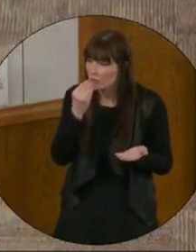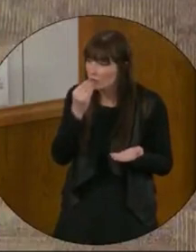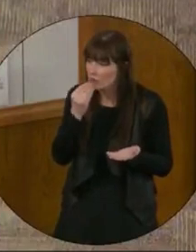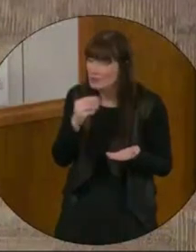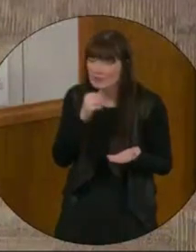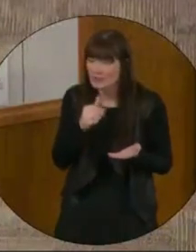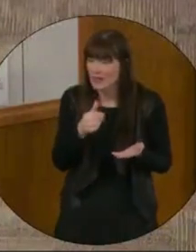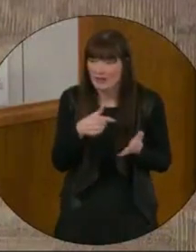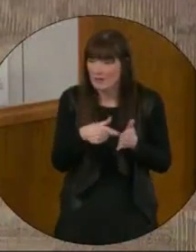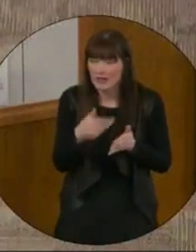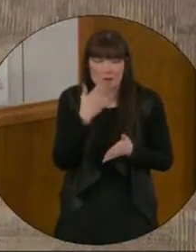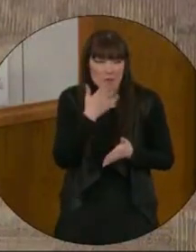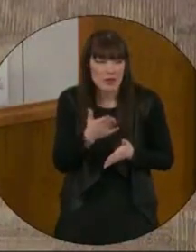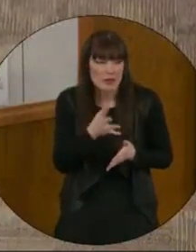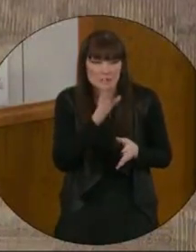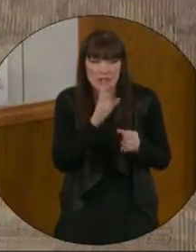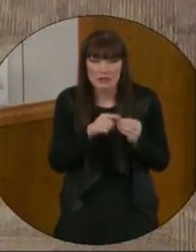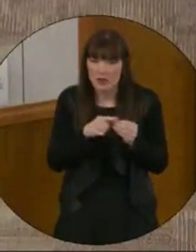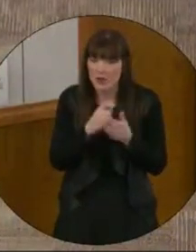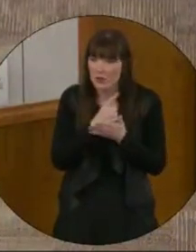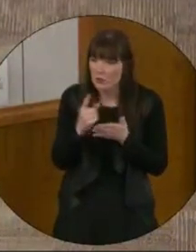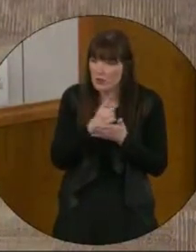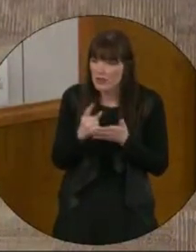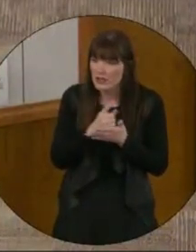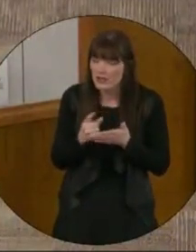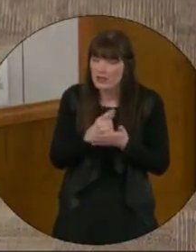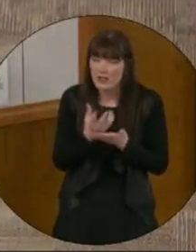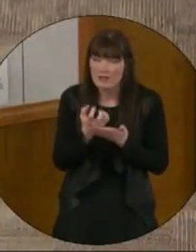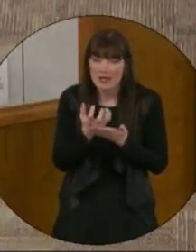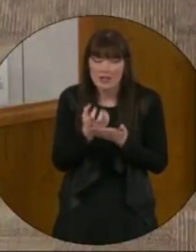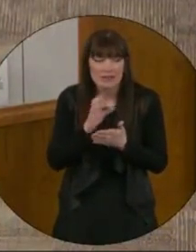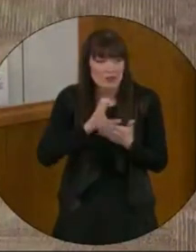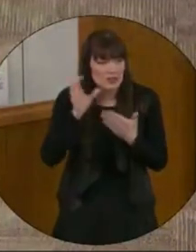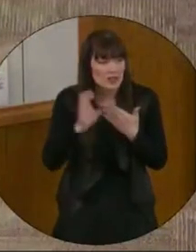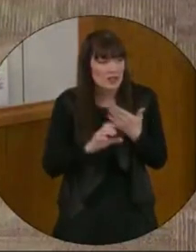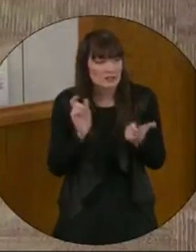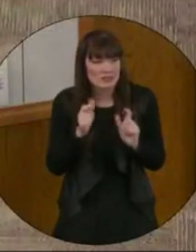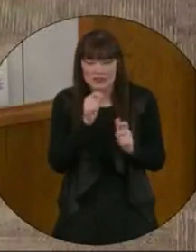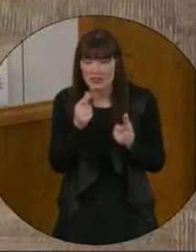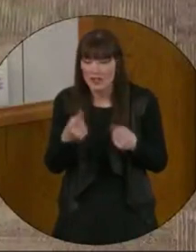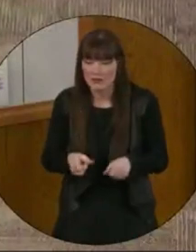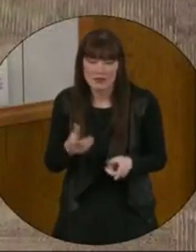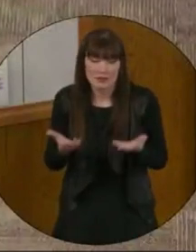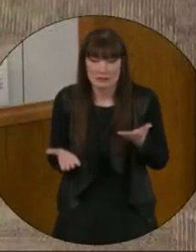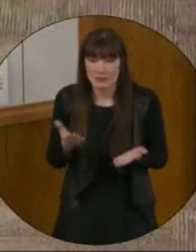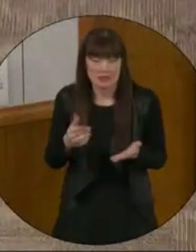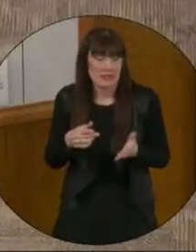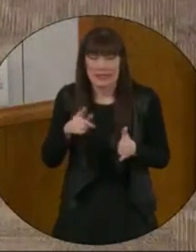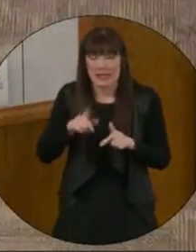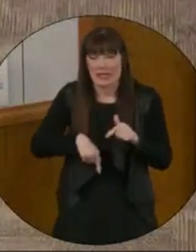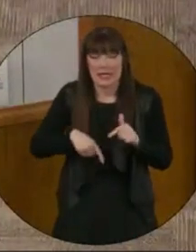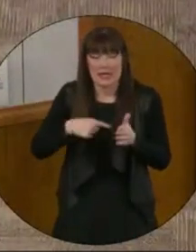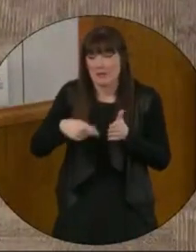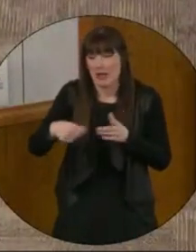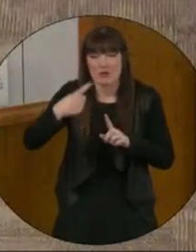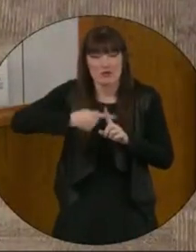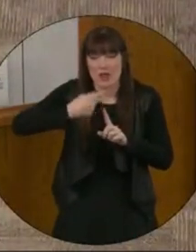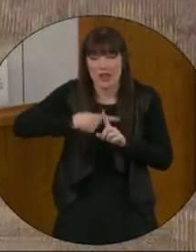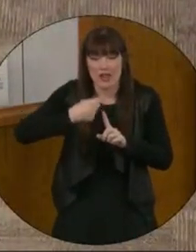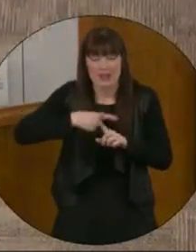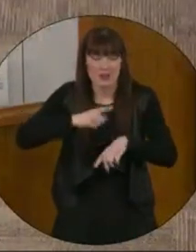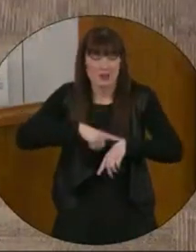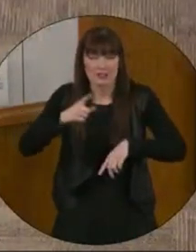staff talking about living in weeklies and begging for a calendar change not to happen because it might mean they don't make rent on time? When I started